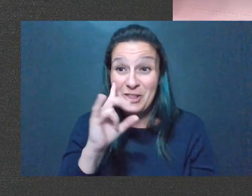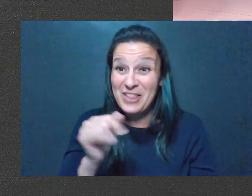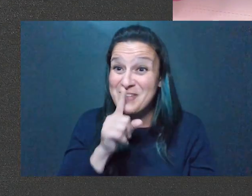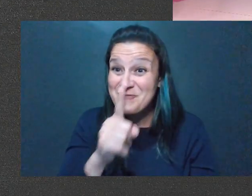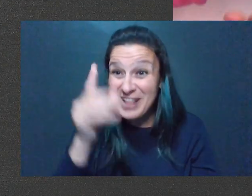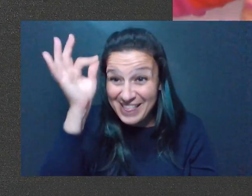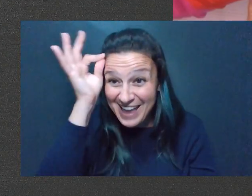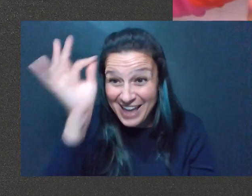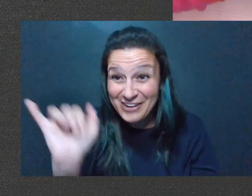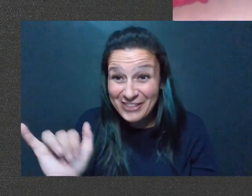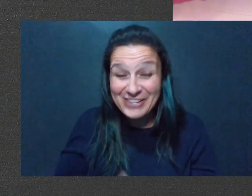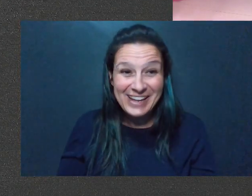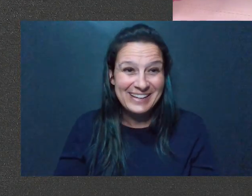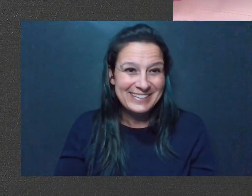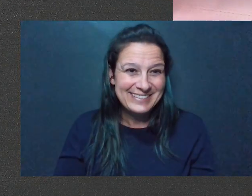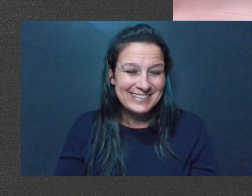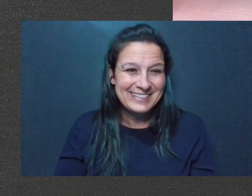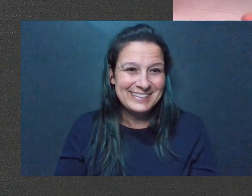hair, right?